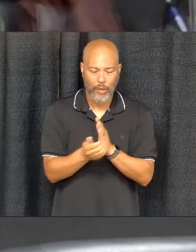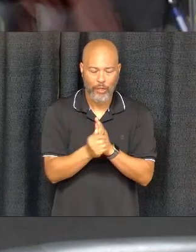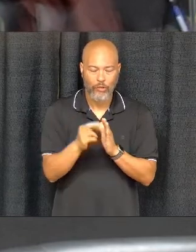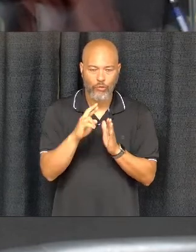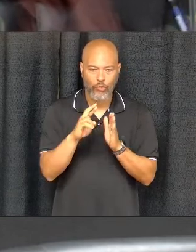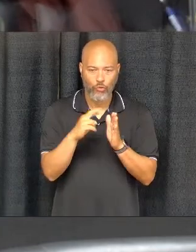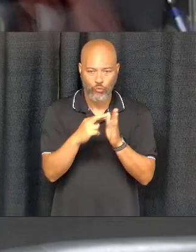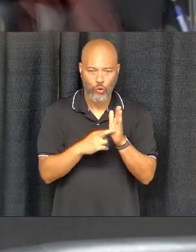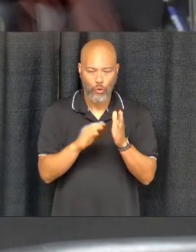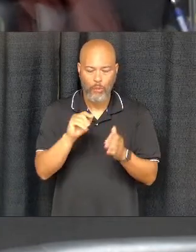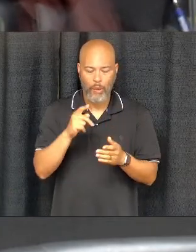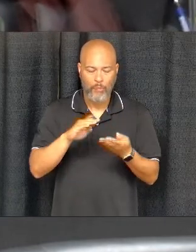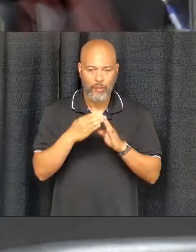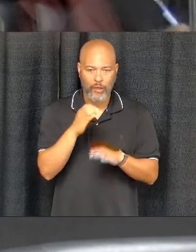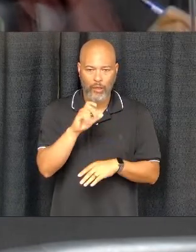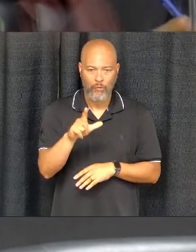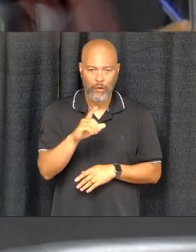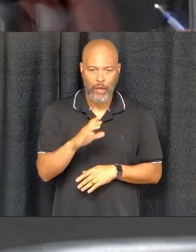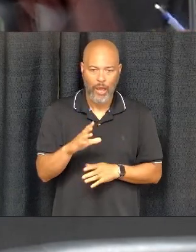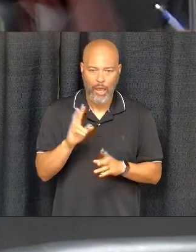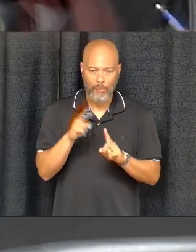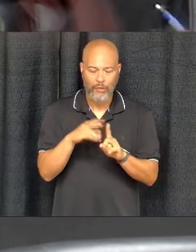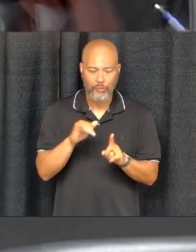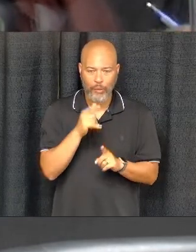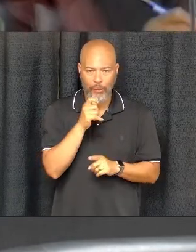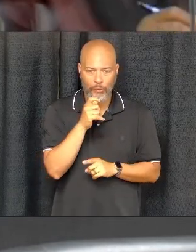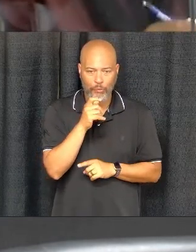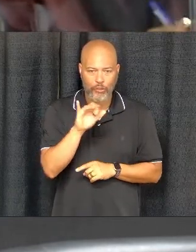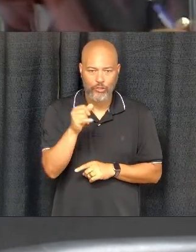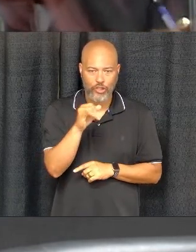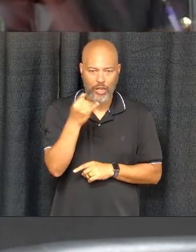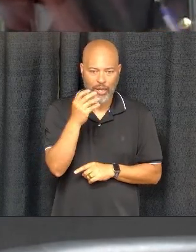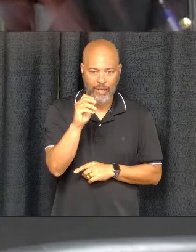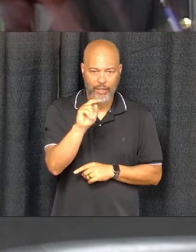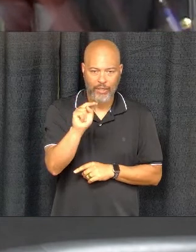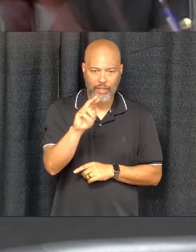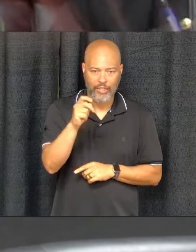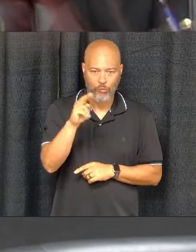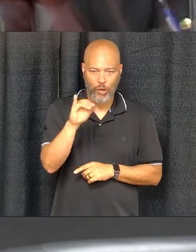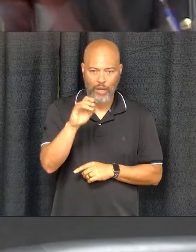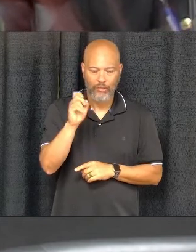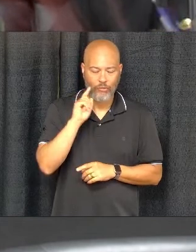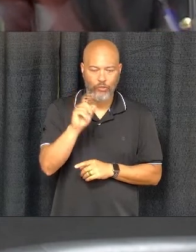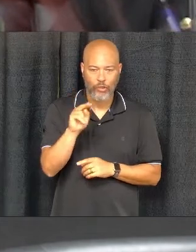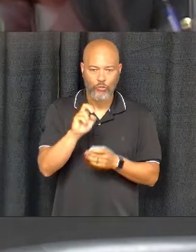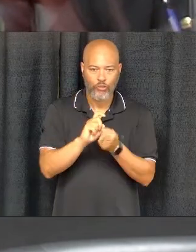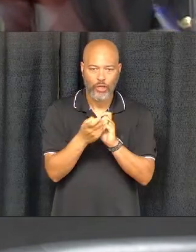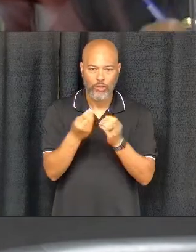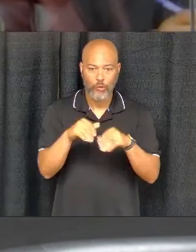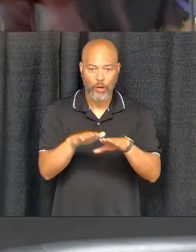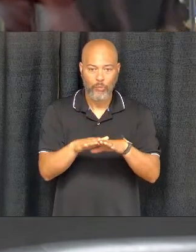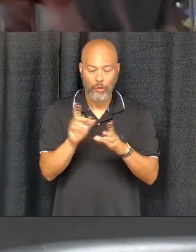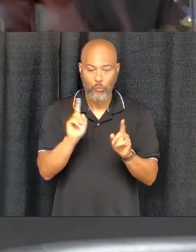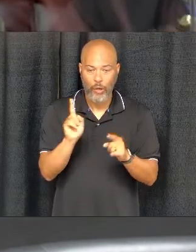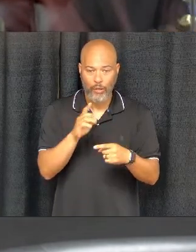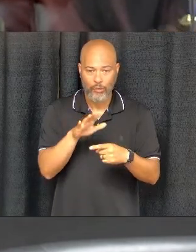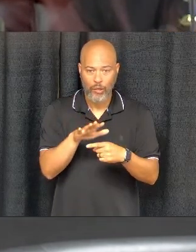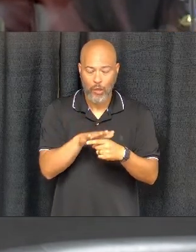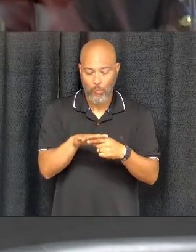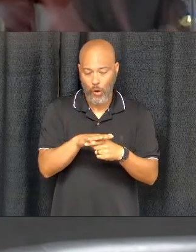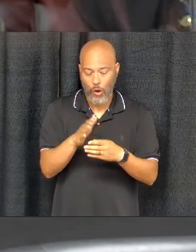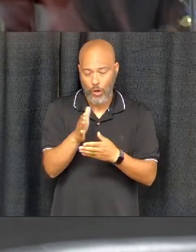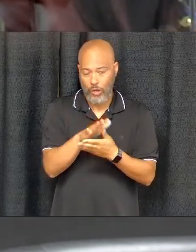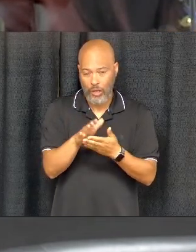zoning ordinance and map of the city of Clarksville, application of J&N Enterprises for zone change on property located on a portion of a